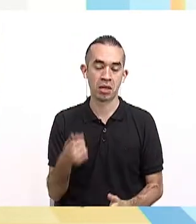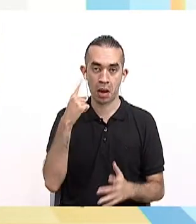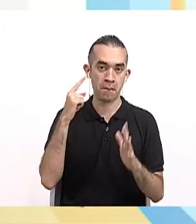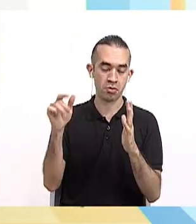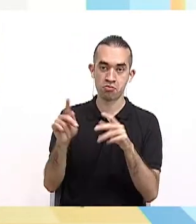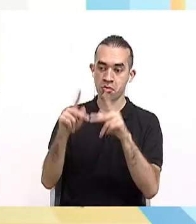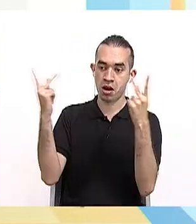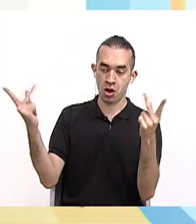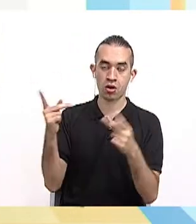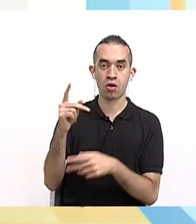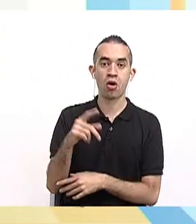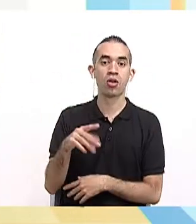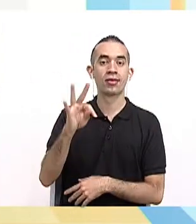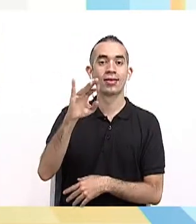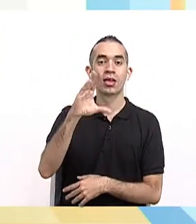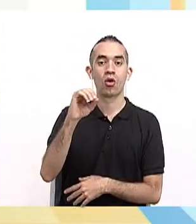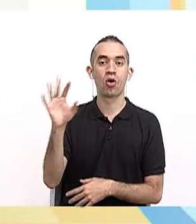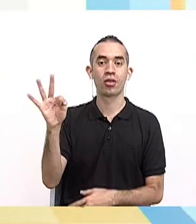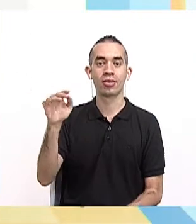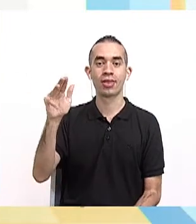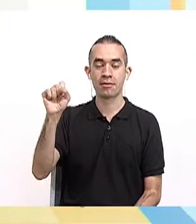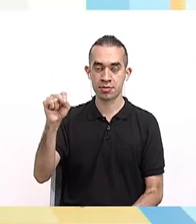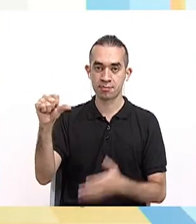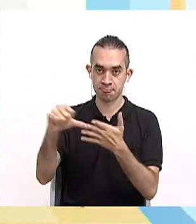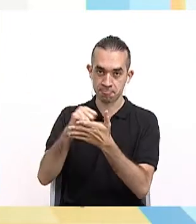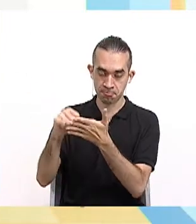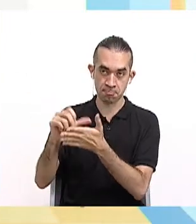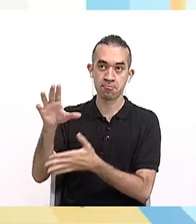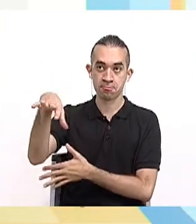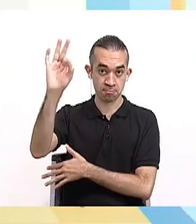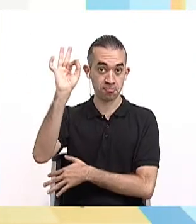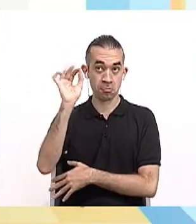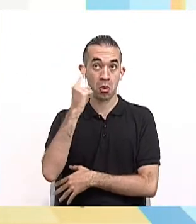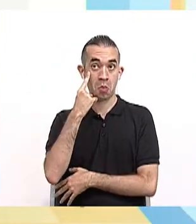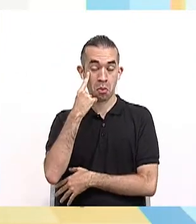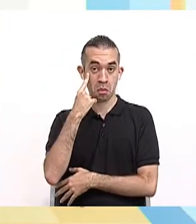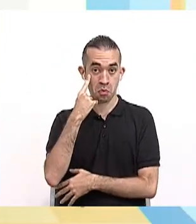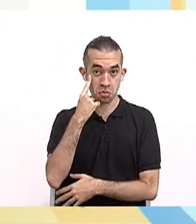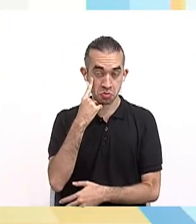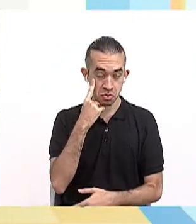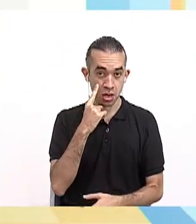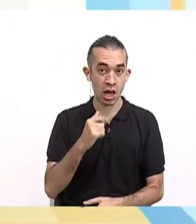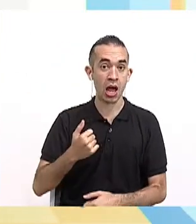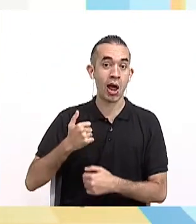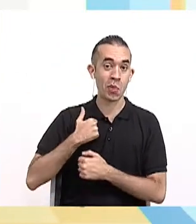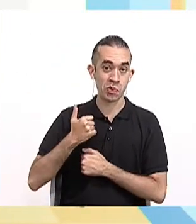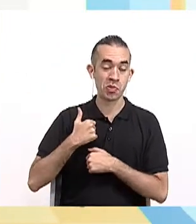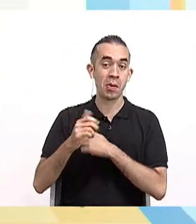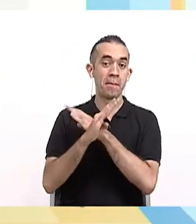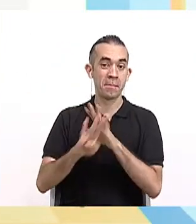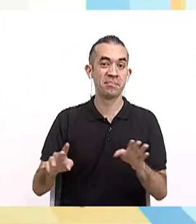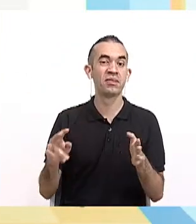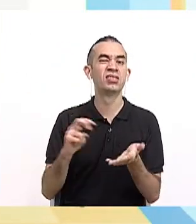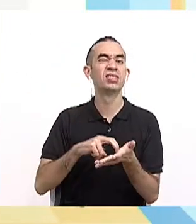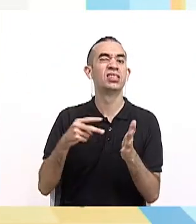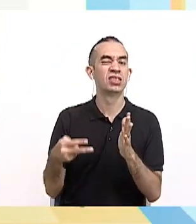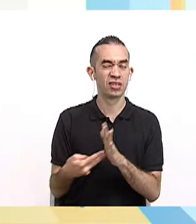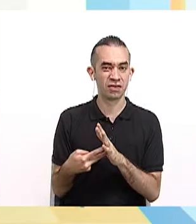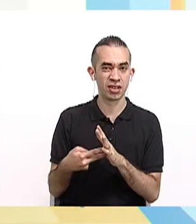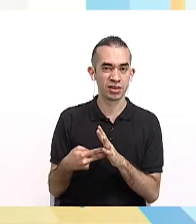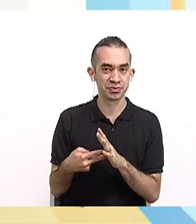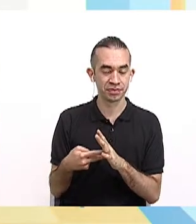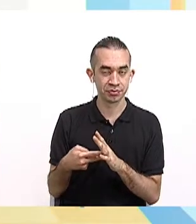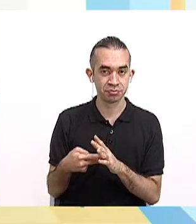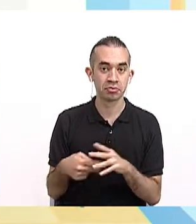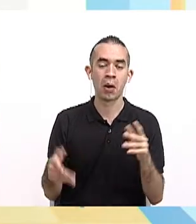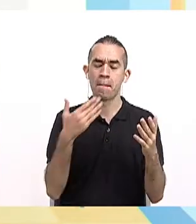website, and you find this article that talks about the Peace Corps. Now, Peace Corps volunteers are people,